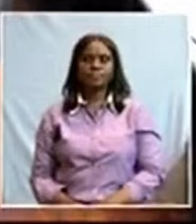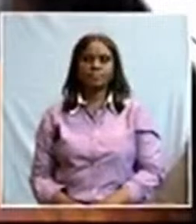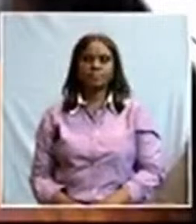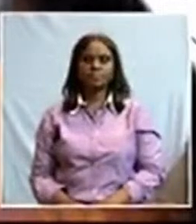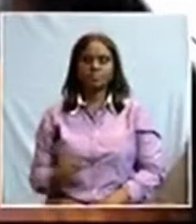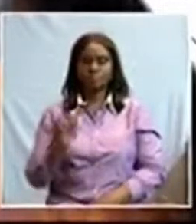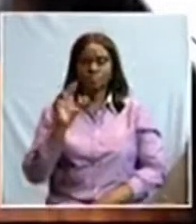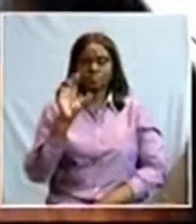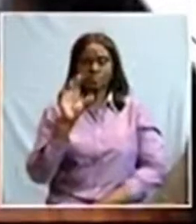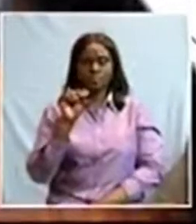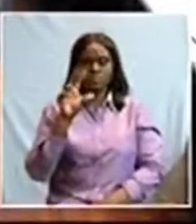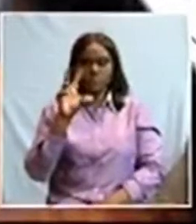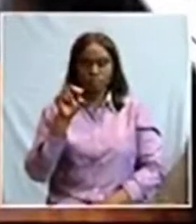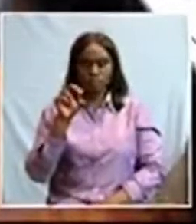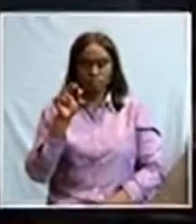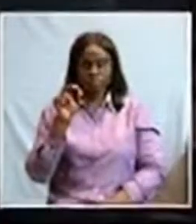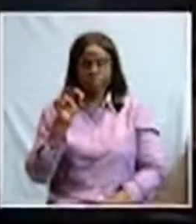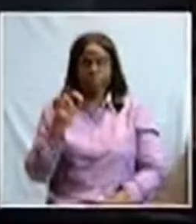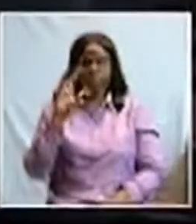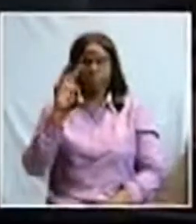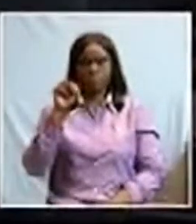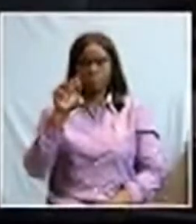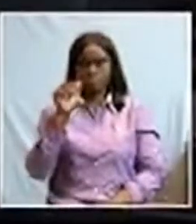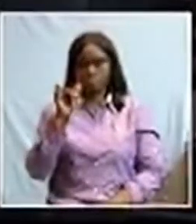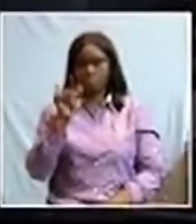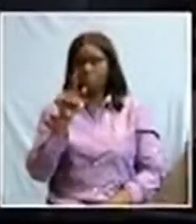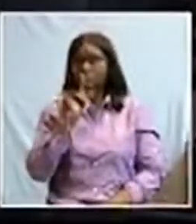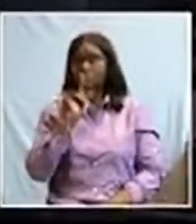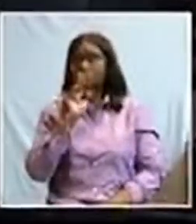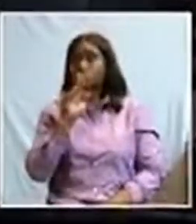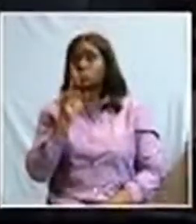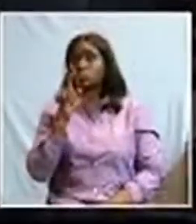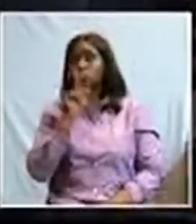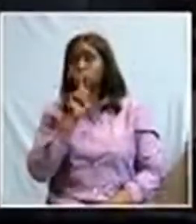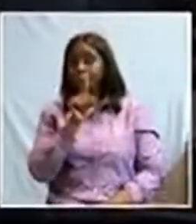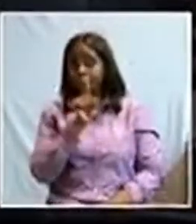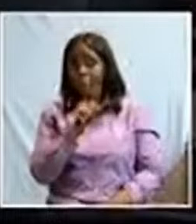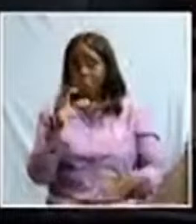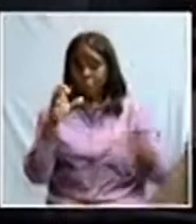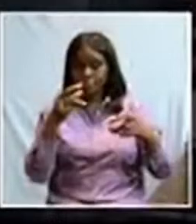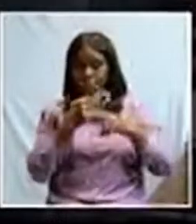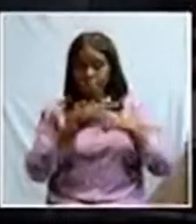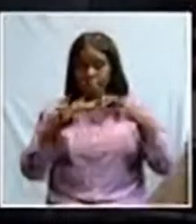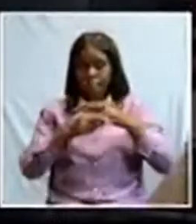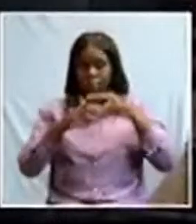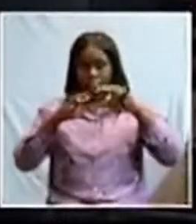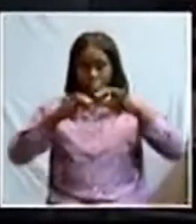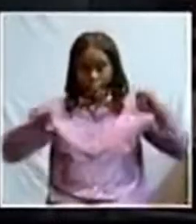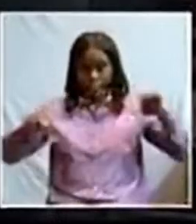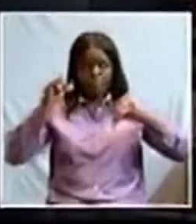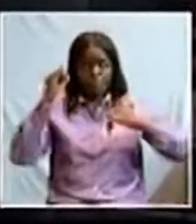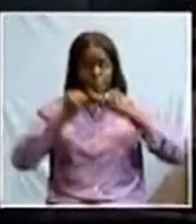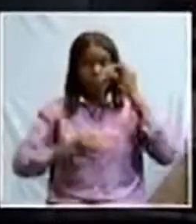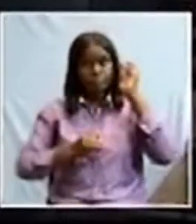30th May, are you sure this classroom block will be